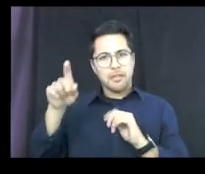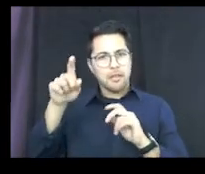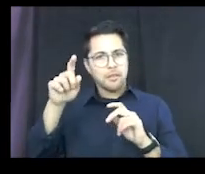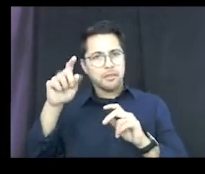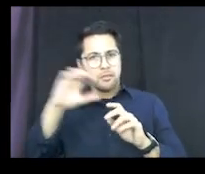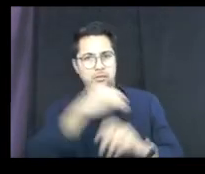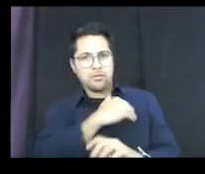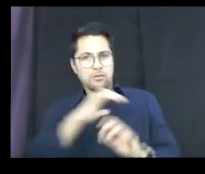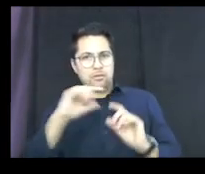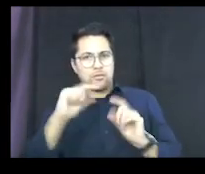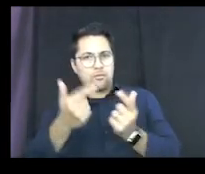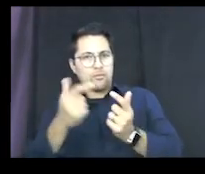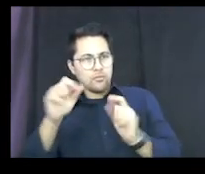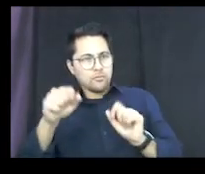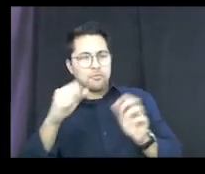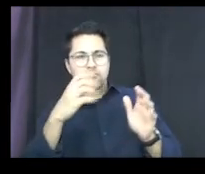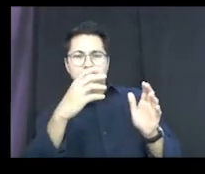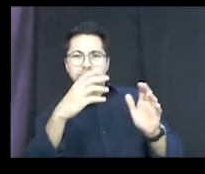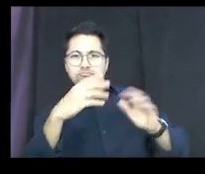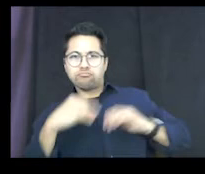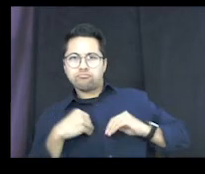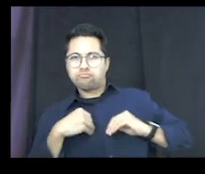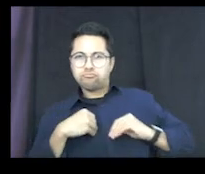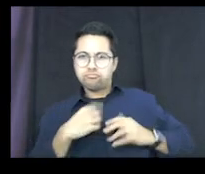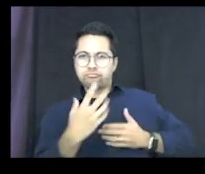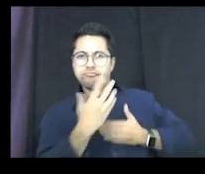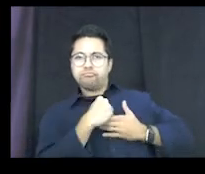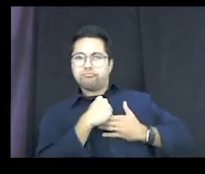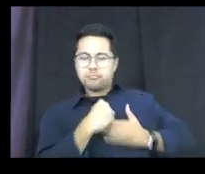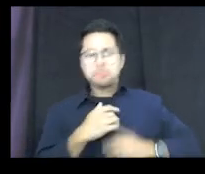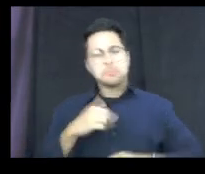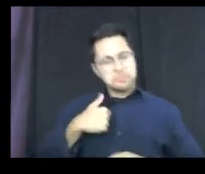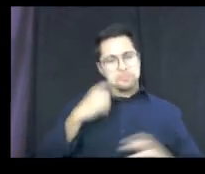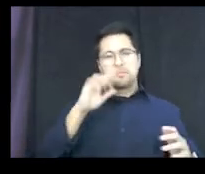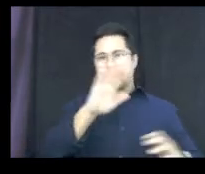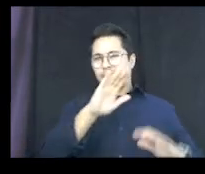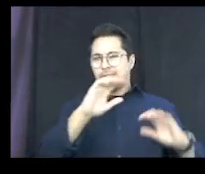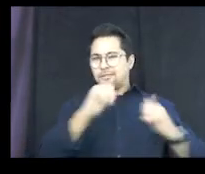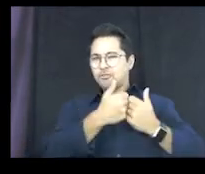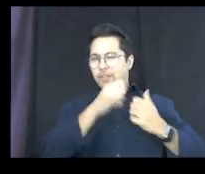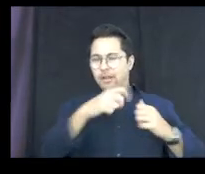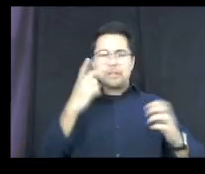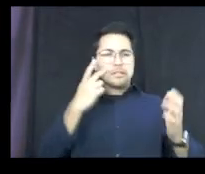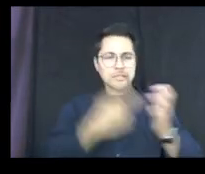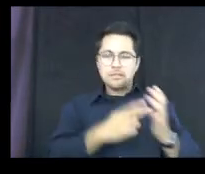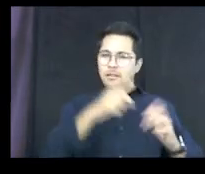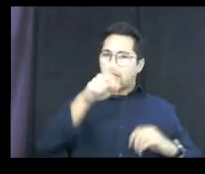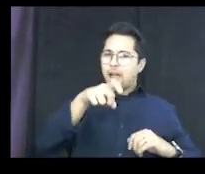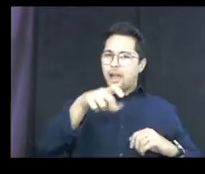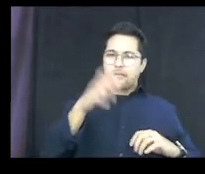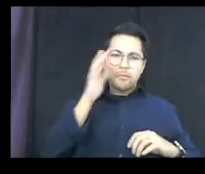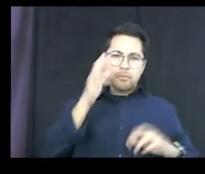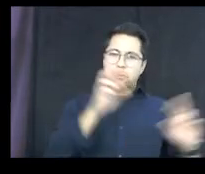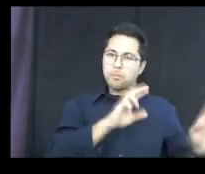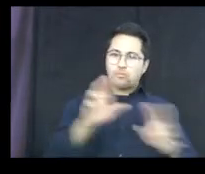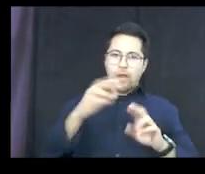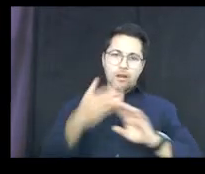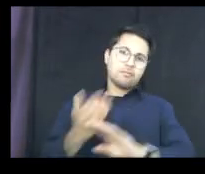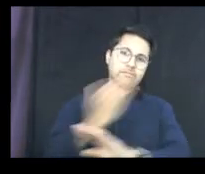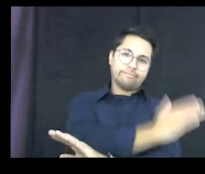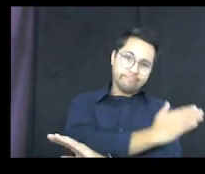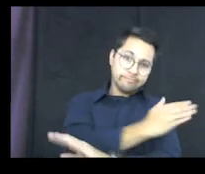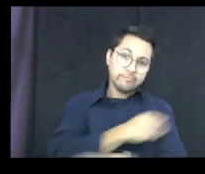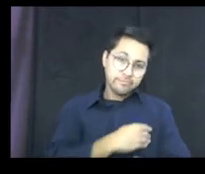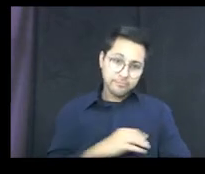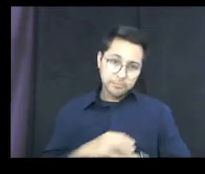group. So I see the challenge that you have to definitely be prepared ahead of time